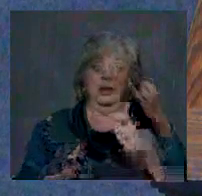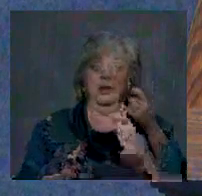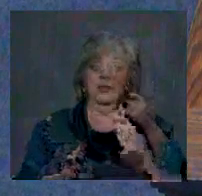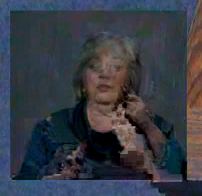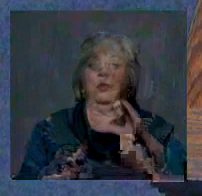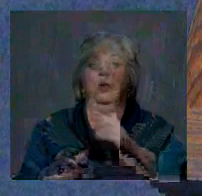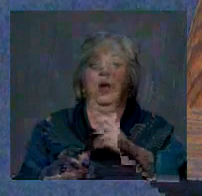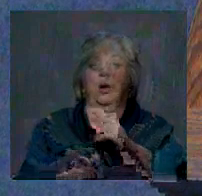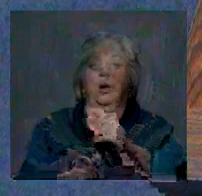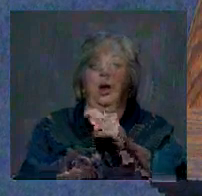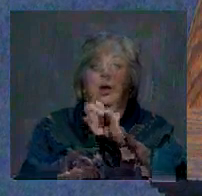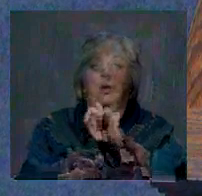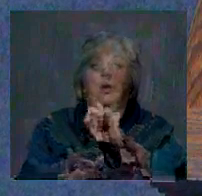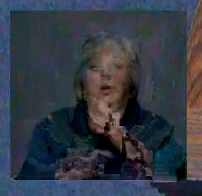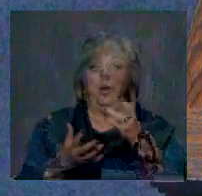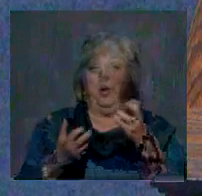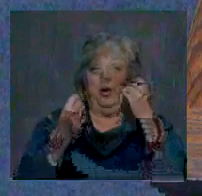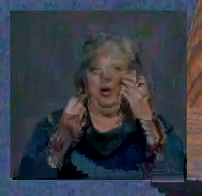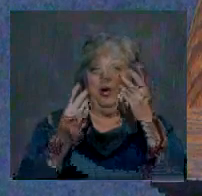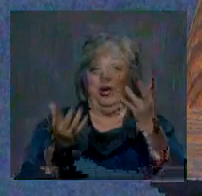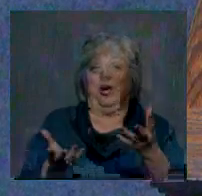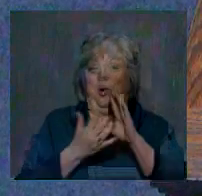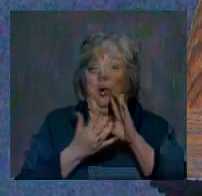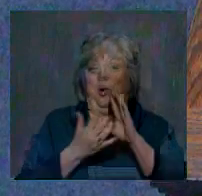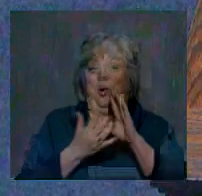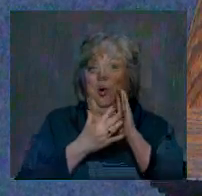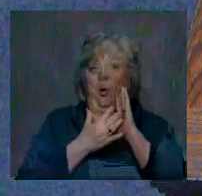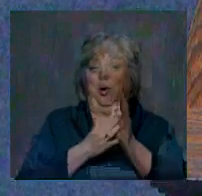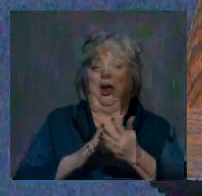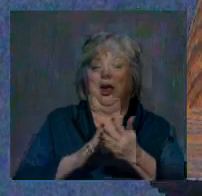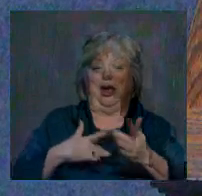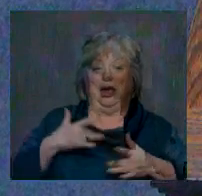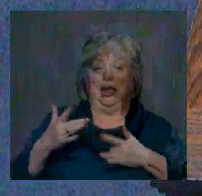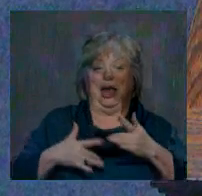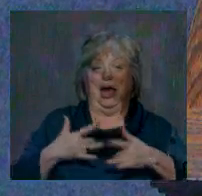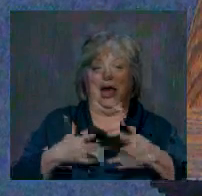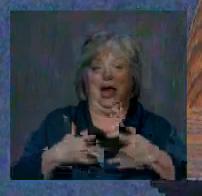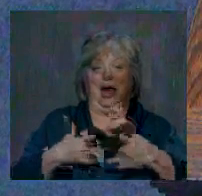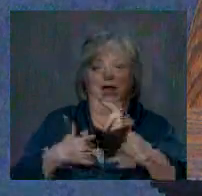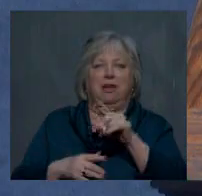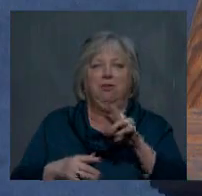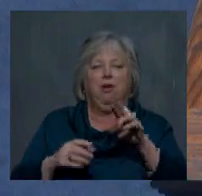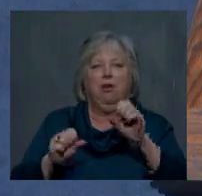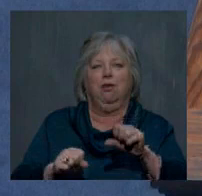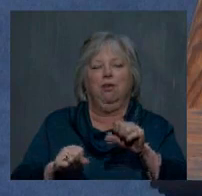and we want to share and I look like